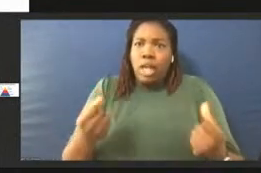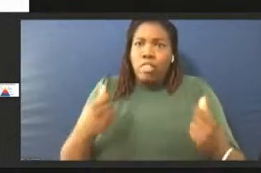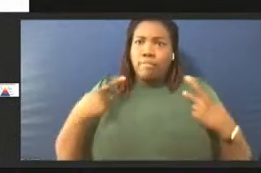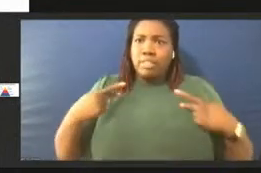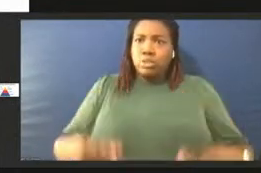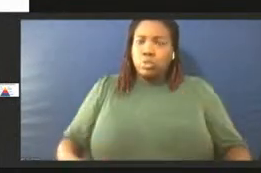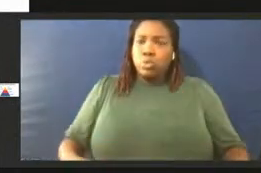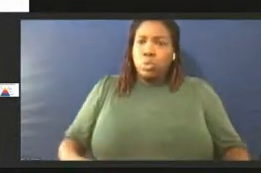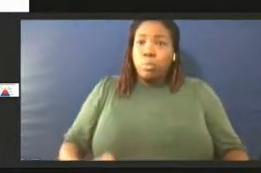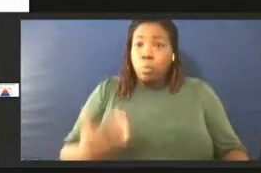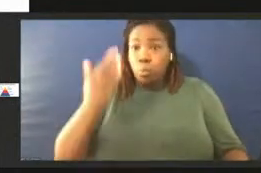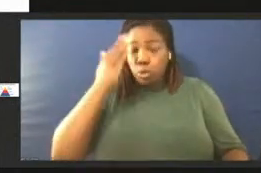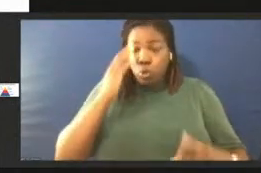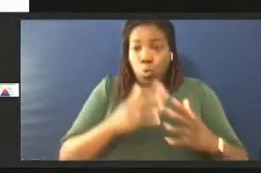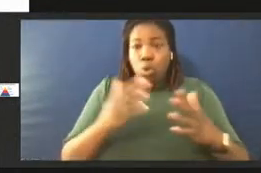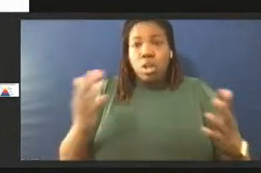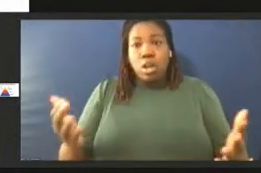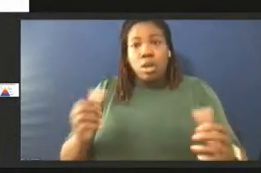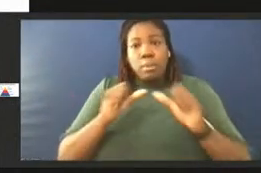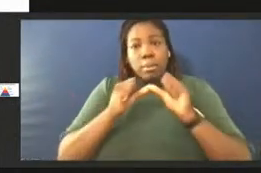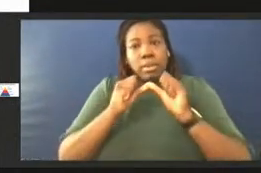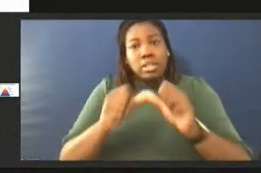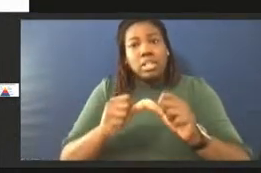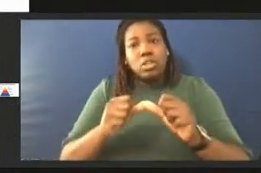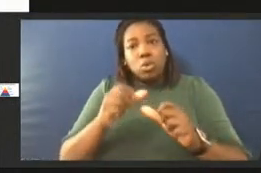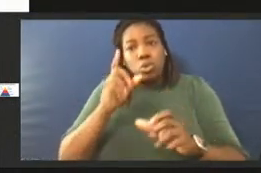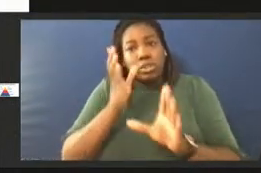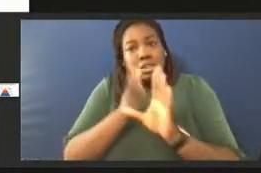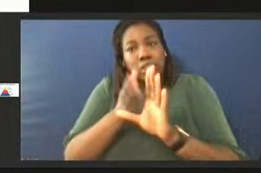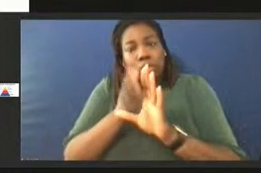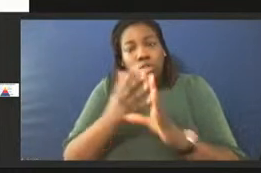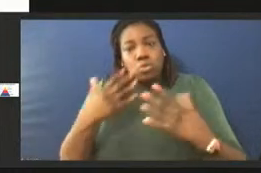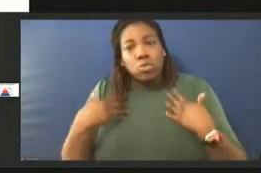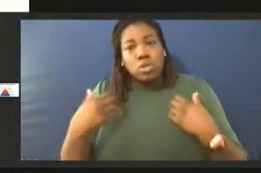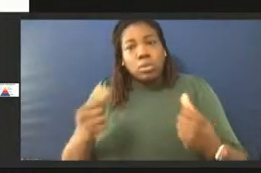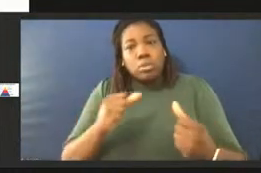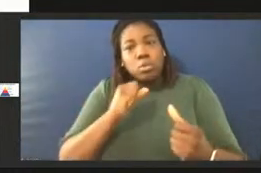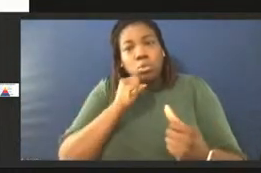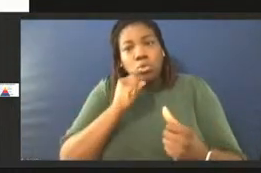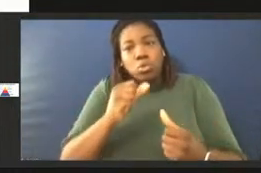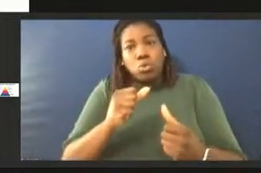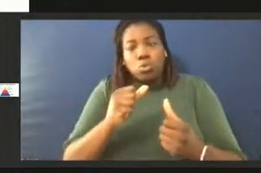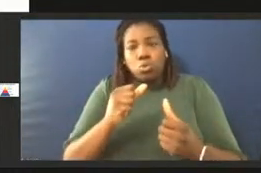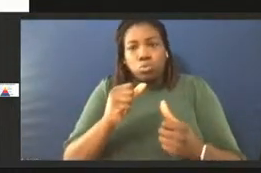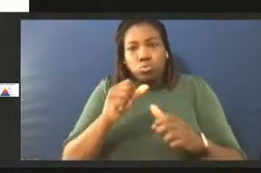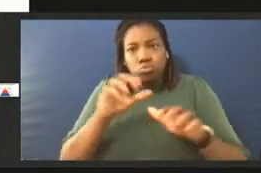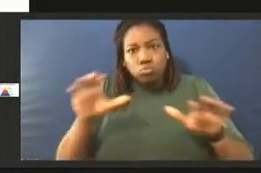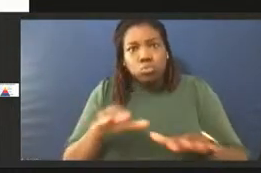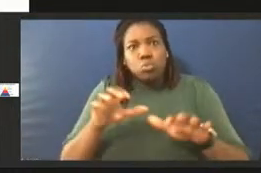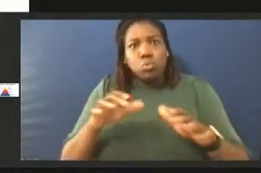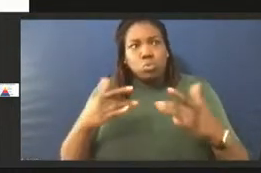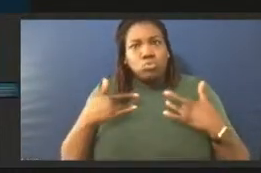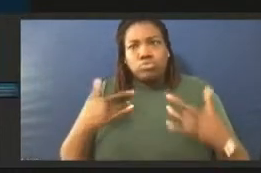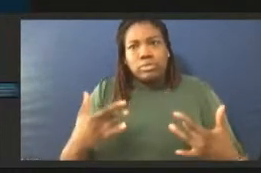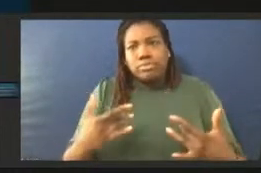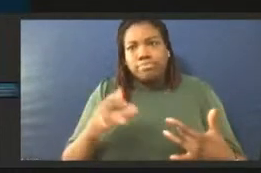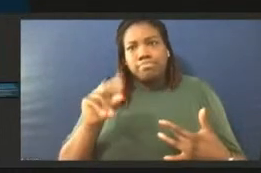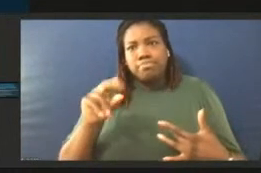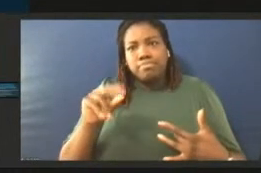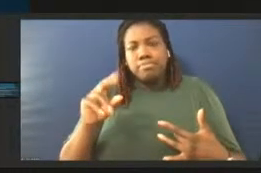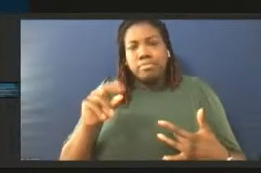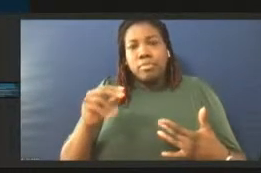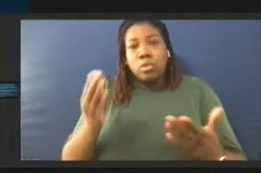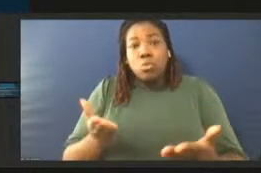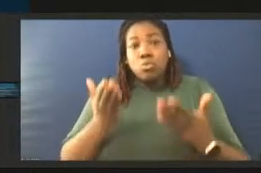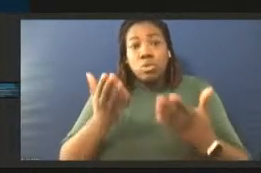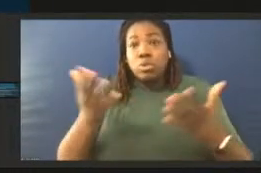lot about maintaining psychological health, but we don't routinely do that. So the recommendations that we have